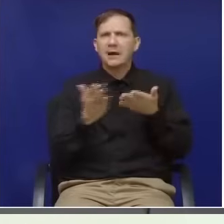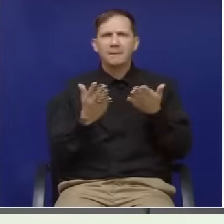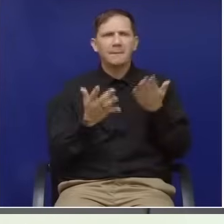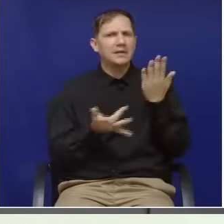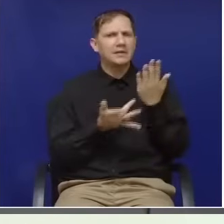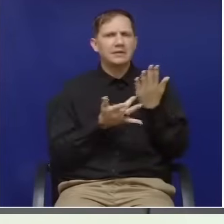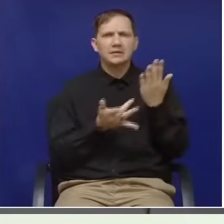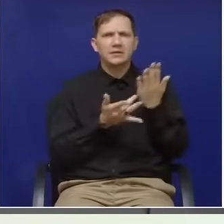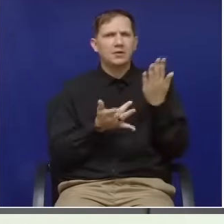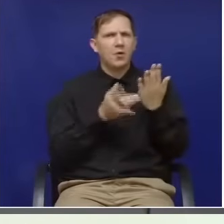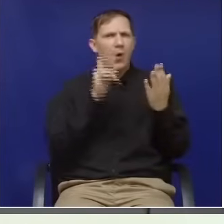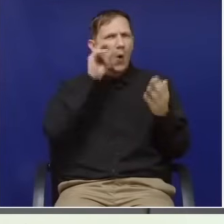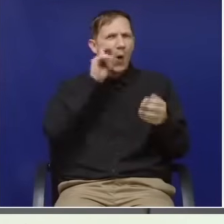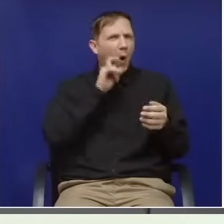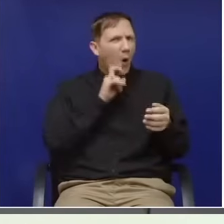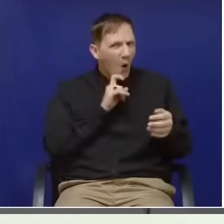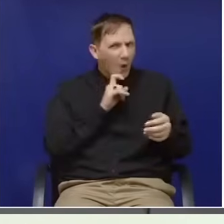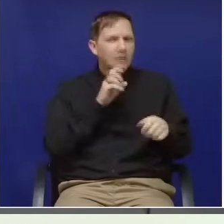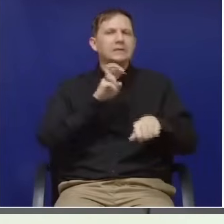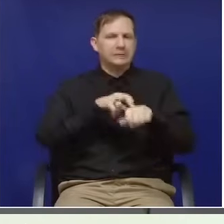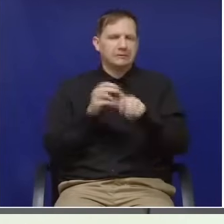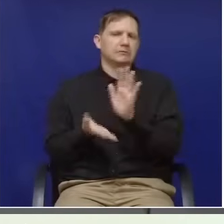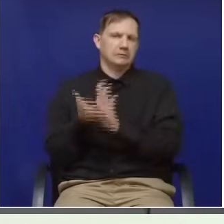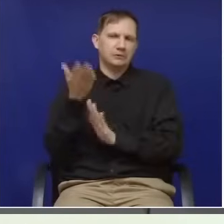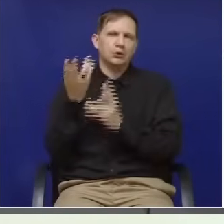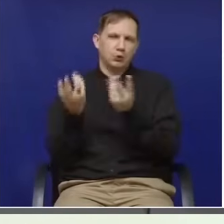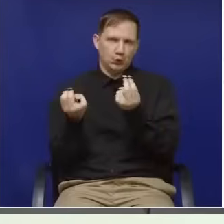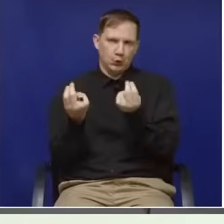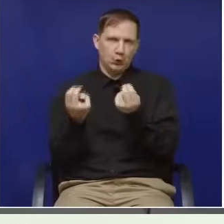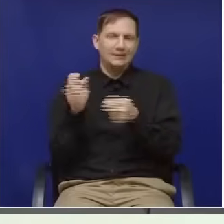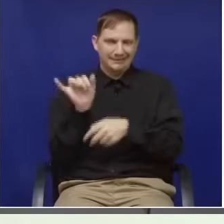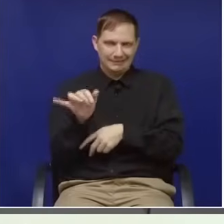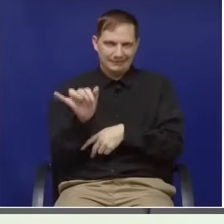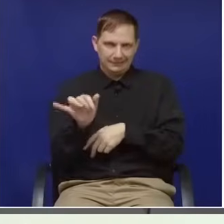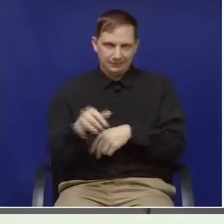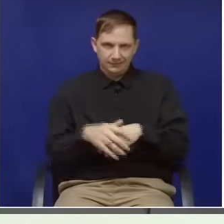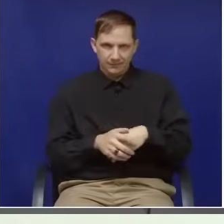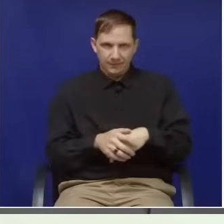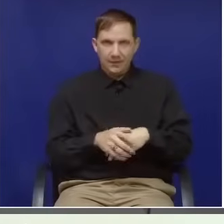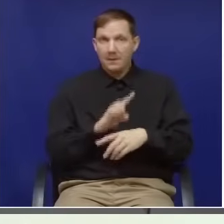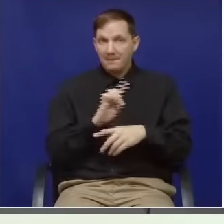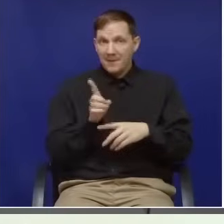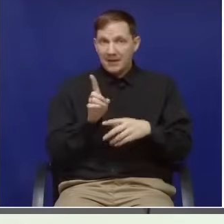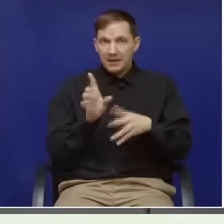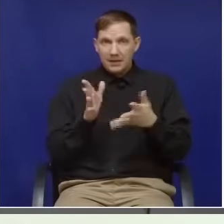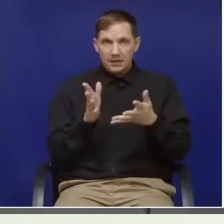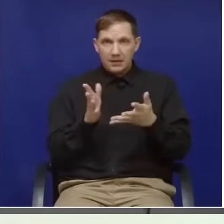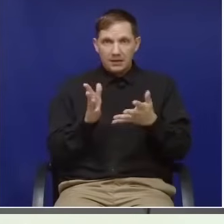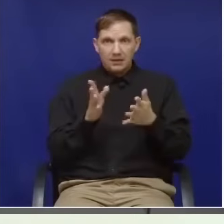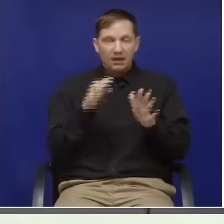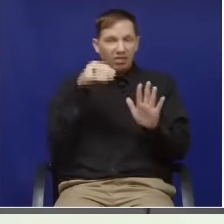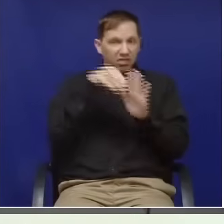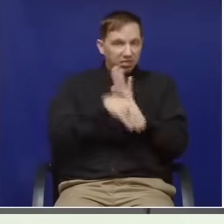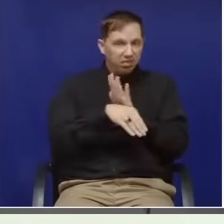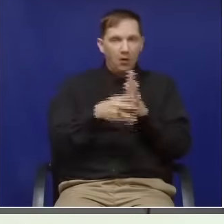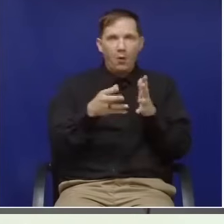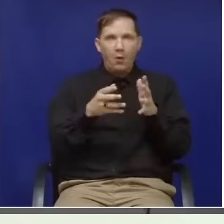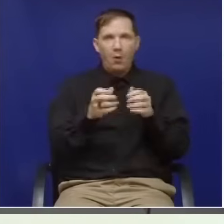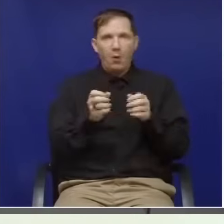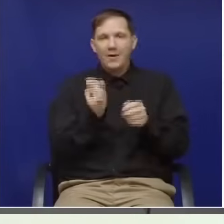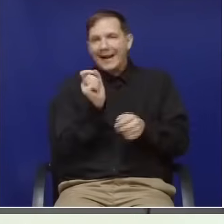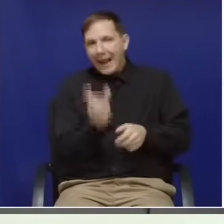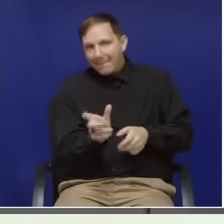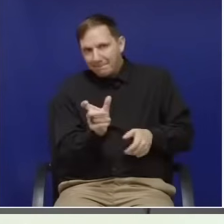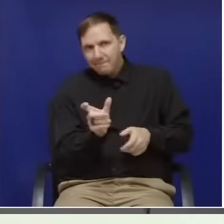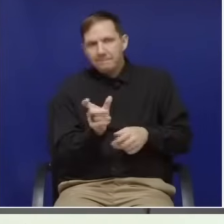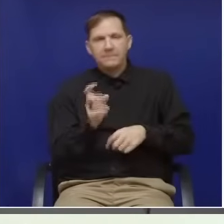talking about upgrading of the facilities that we need to do. But what we have done to close the shortfall that existed, which would